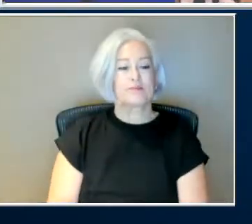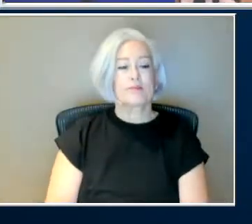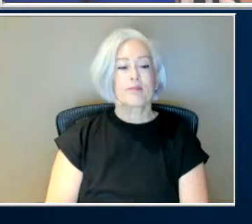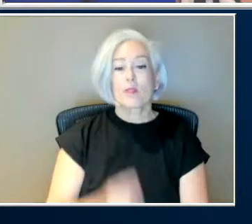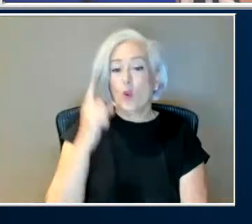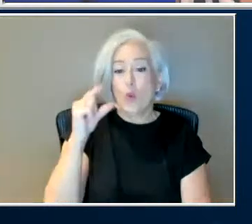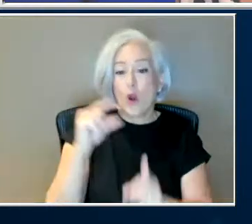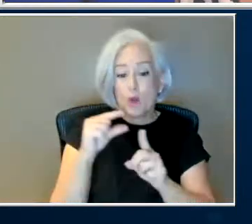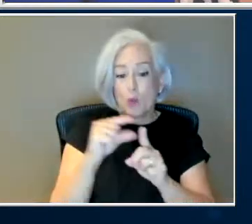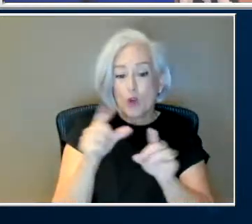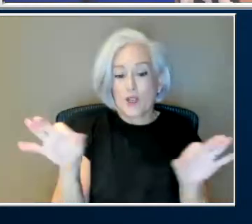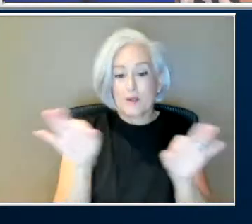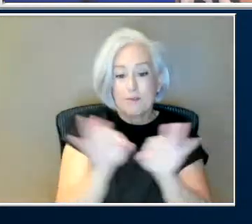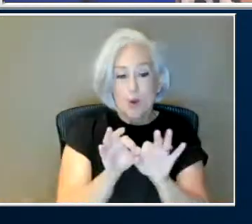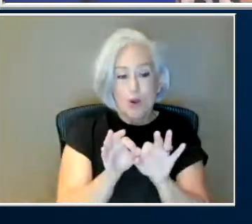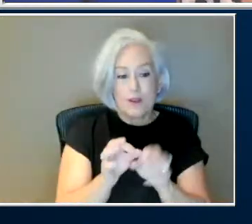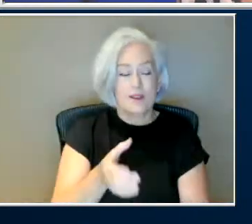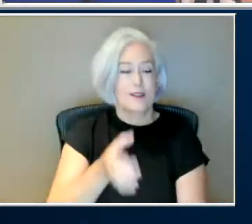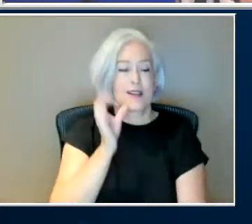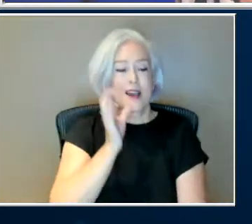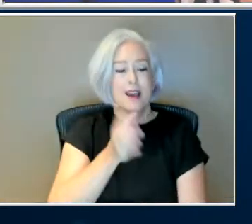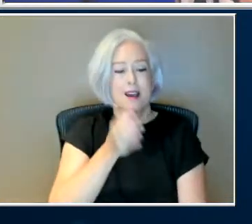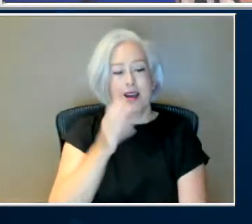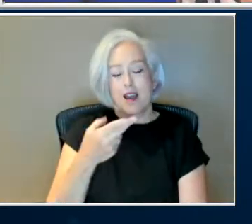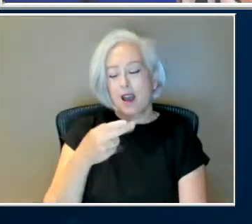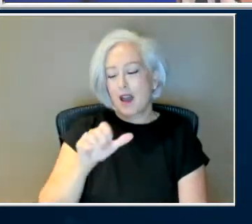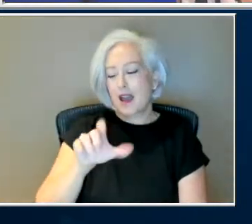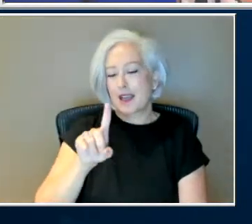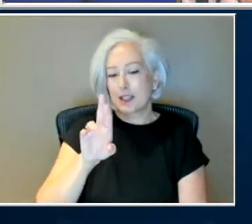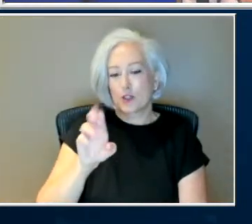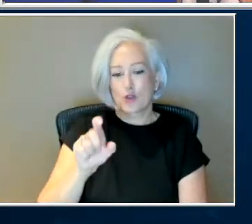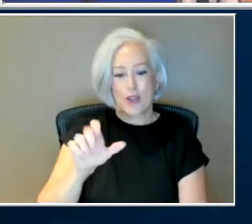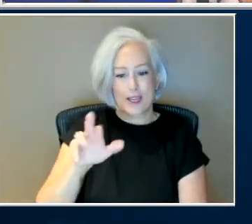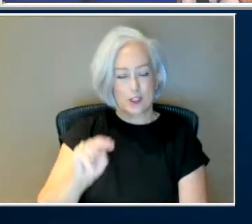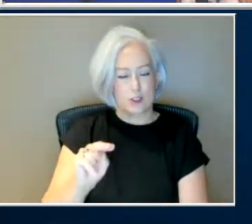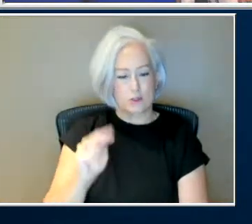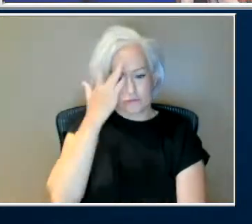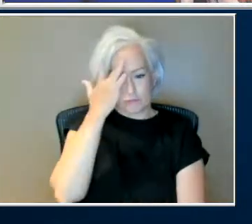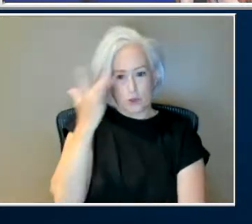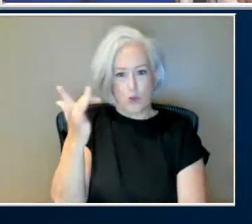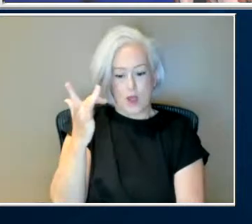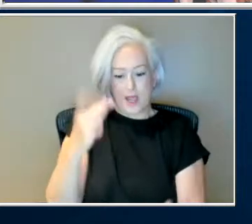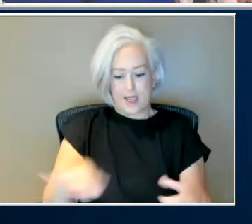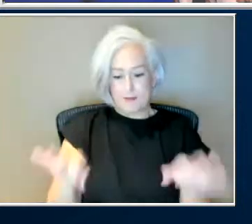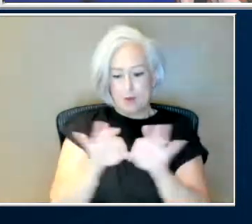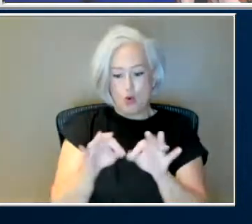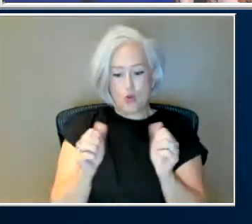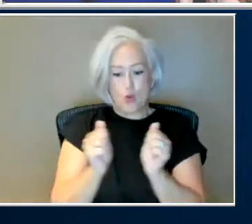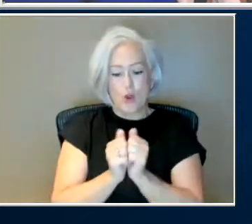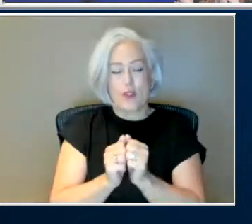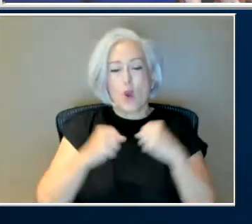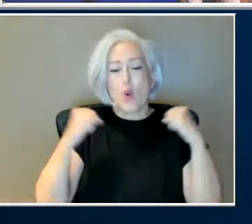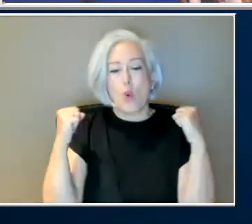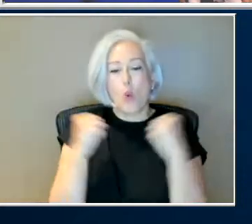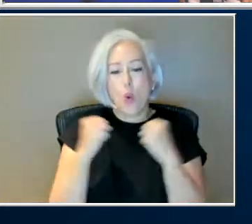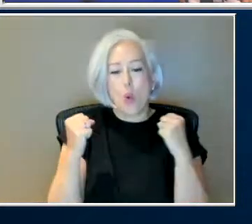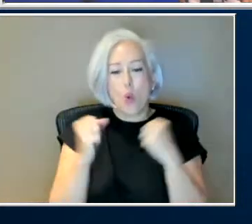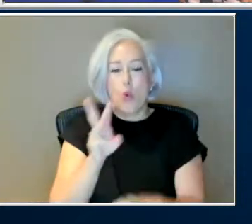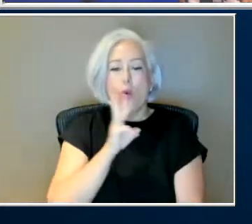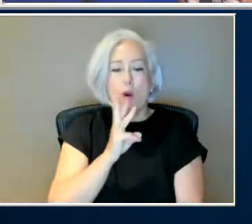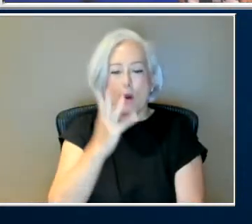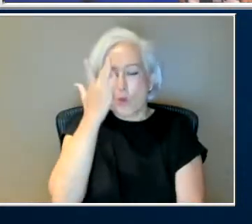hydration. We can never say that enough. But why is hydrating, especially with cold water, so important? What's that doing to the